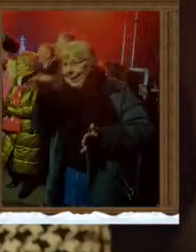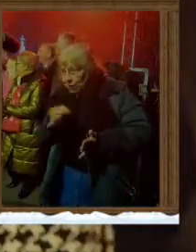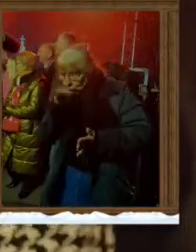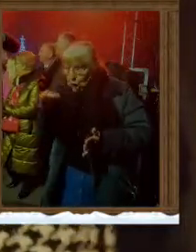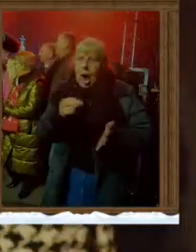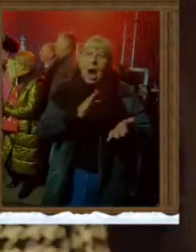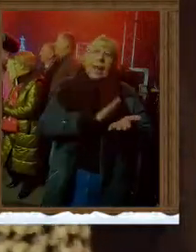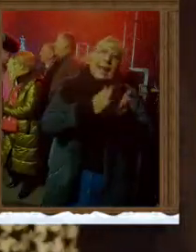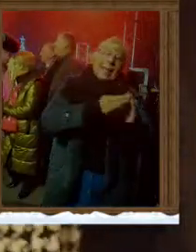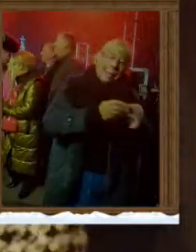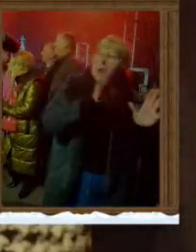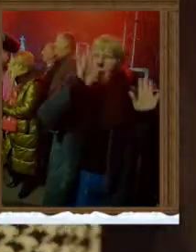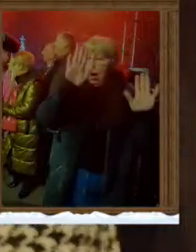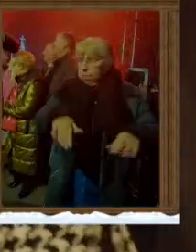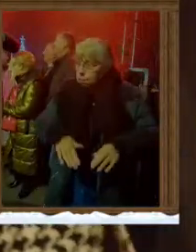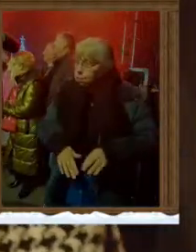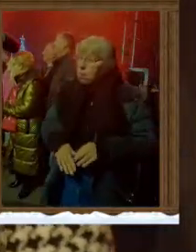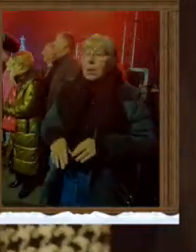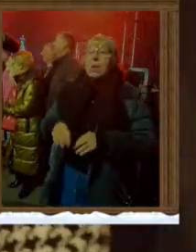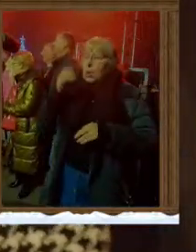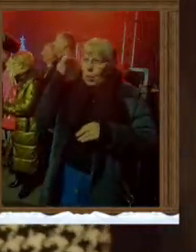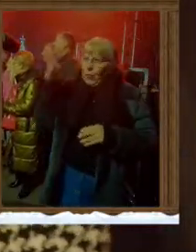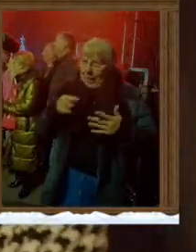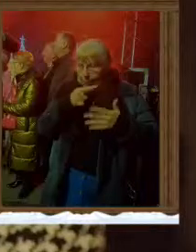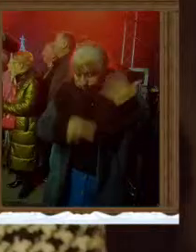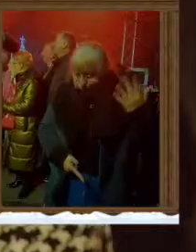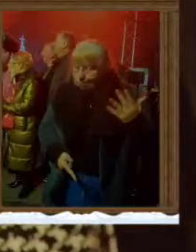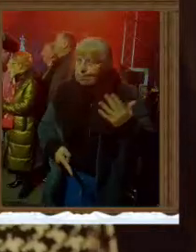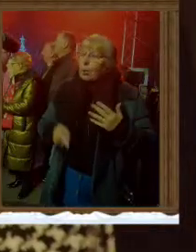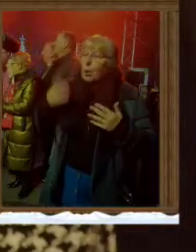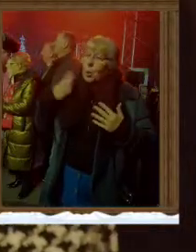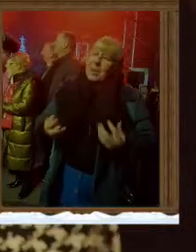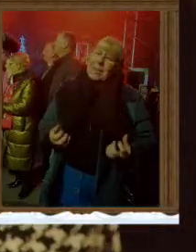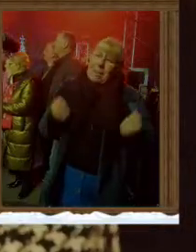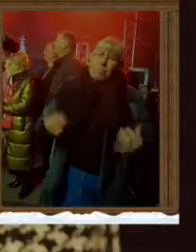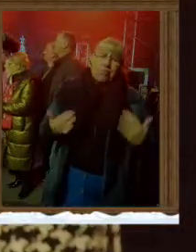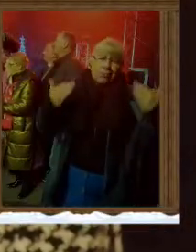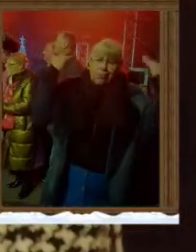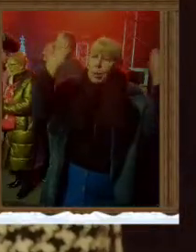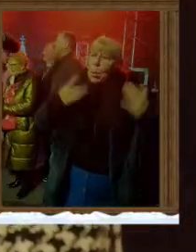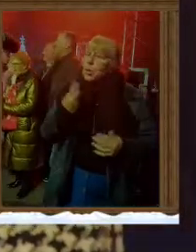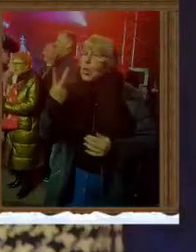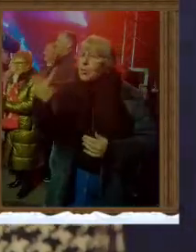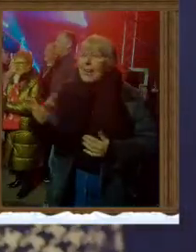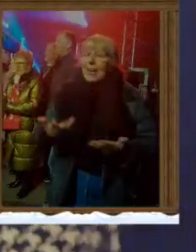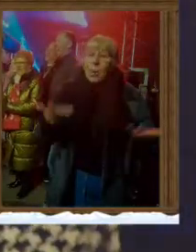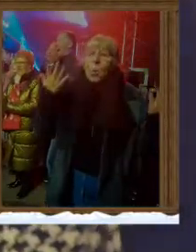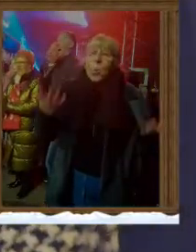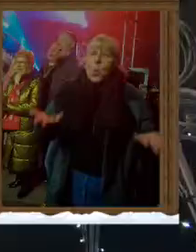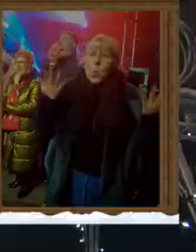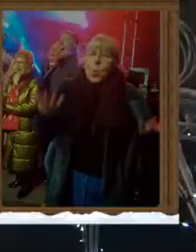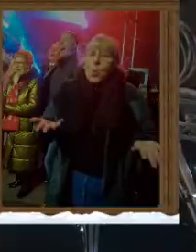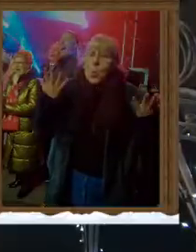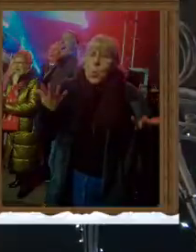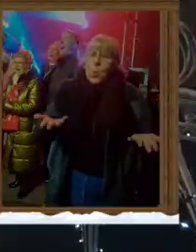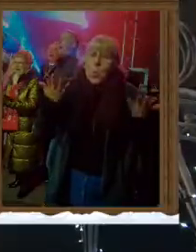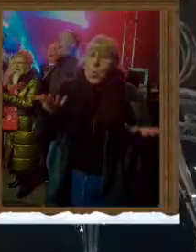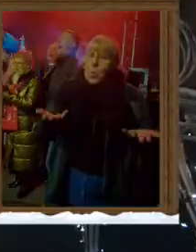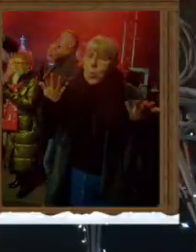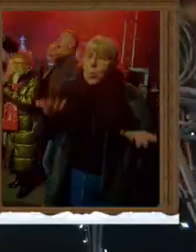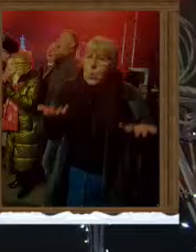Monkstown, Stuart. Monkstown. Don't forget Monkstown. You're going to be louder than them put together. Here we go, in one, two, three.